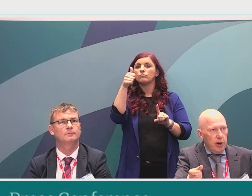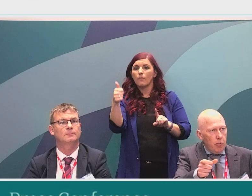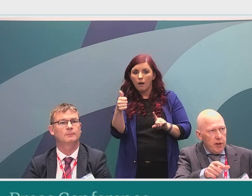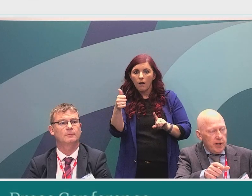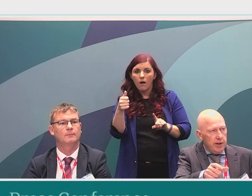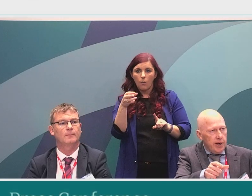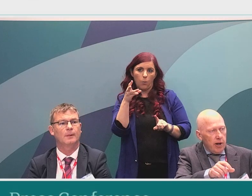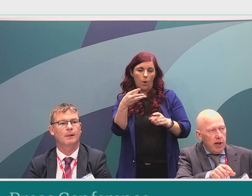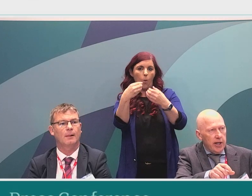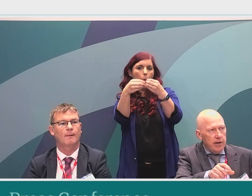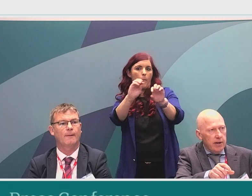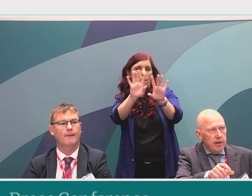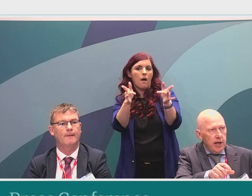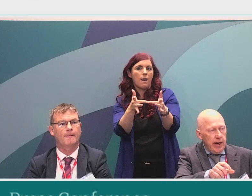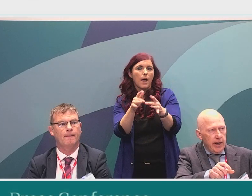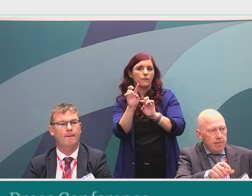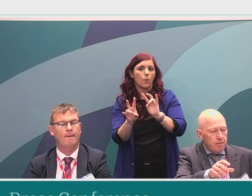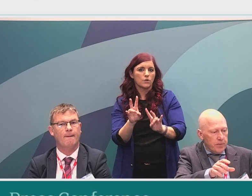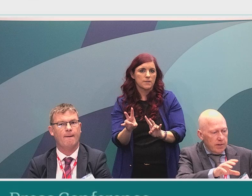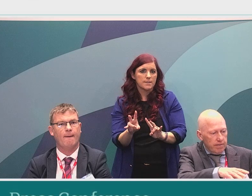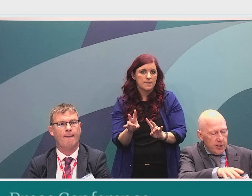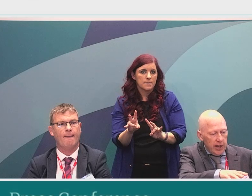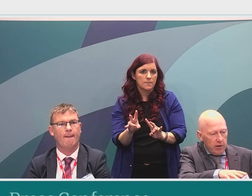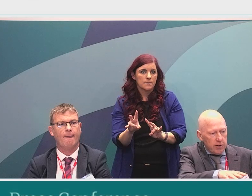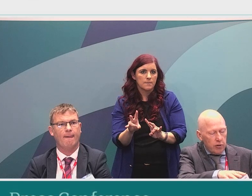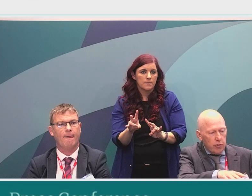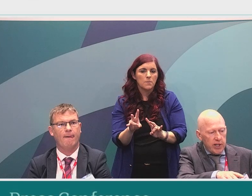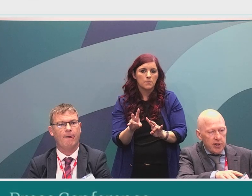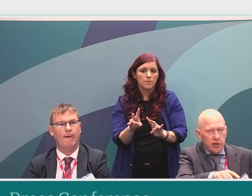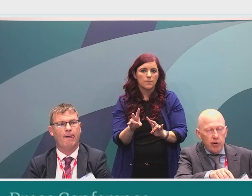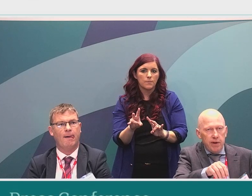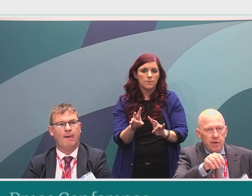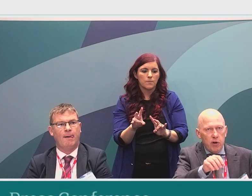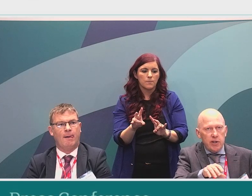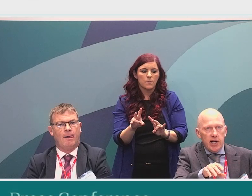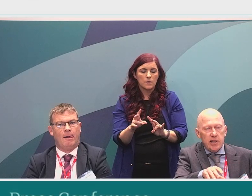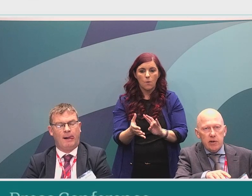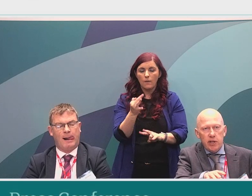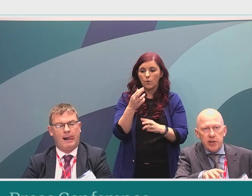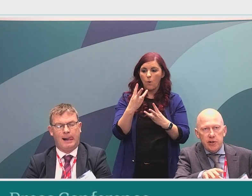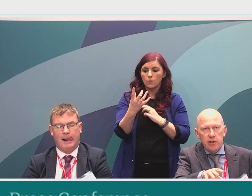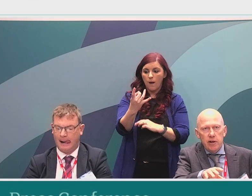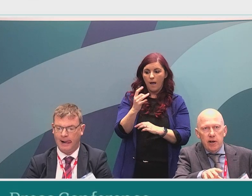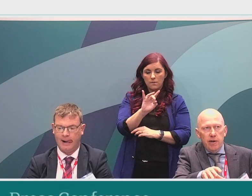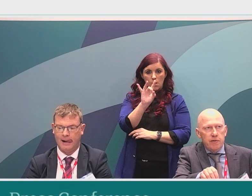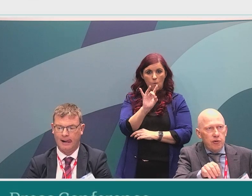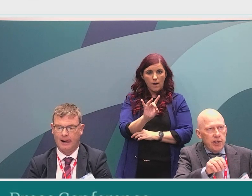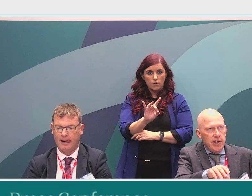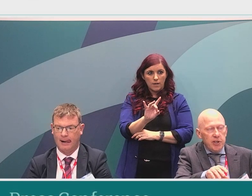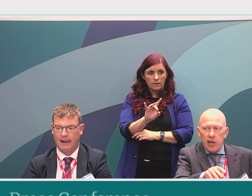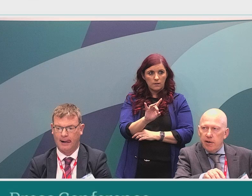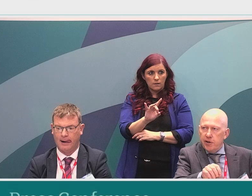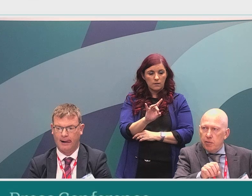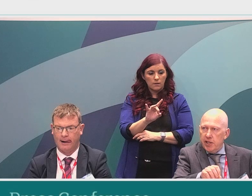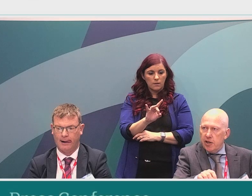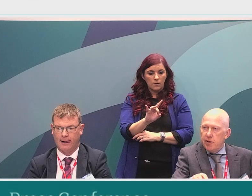we'll open the online channel to questions. So if you want to ask a question through the Teams